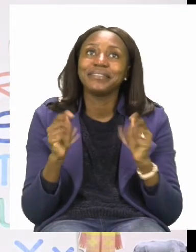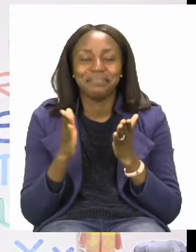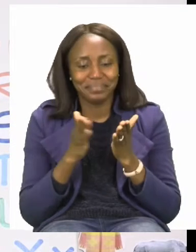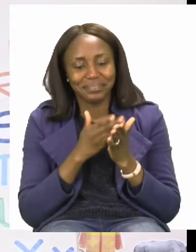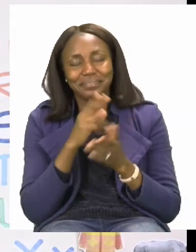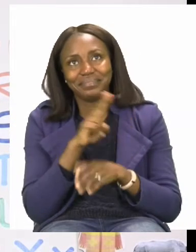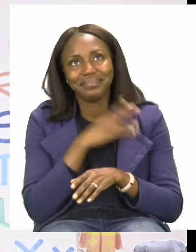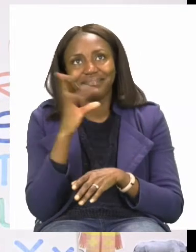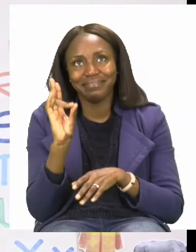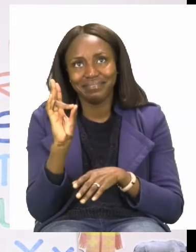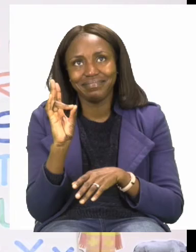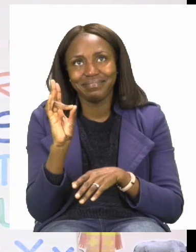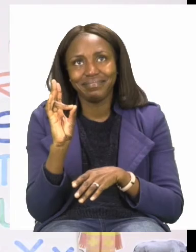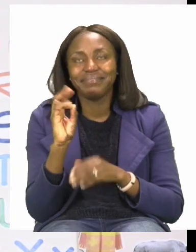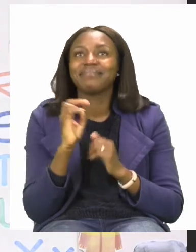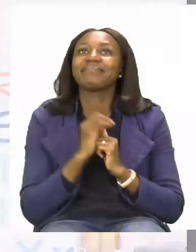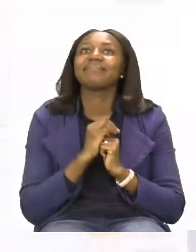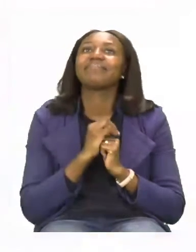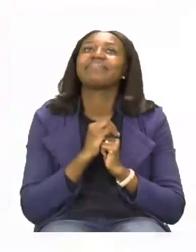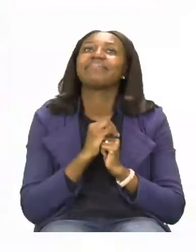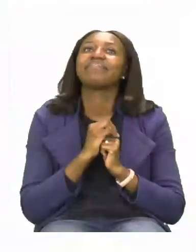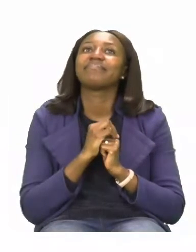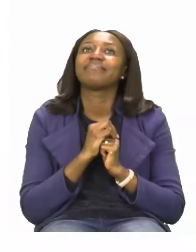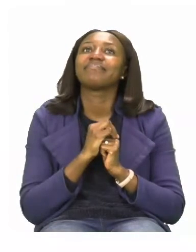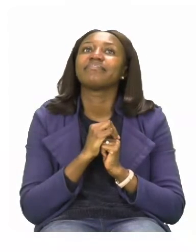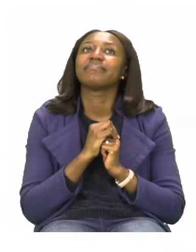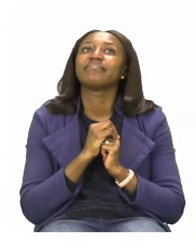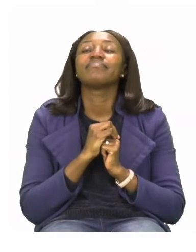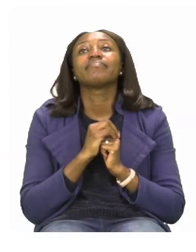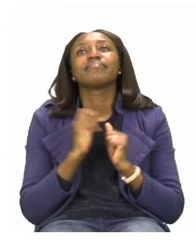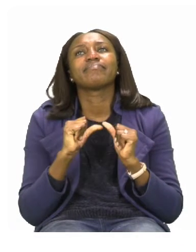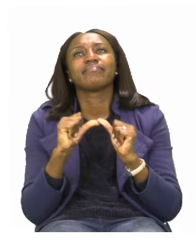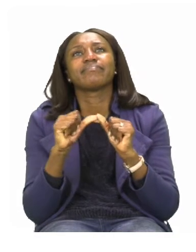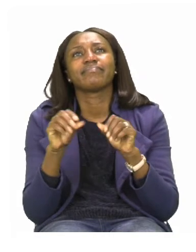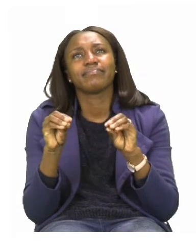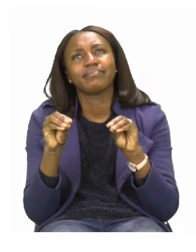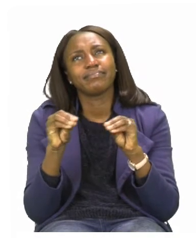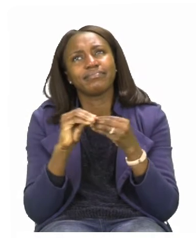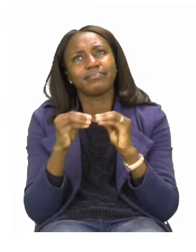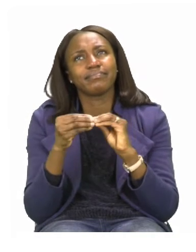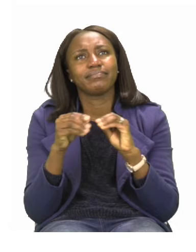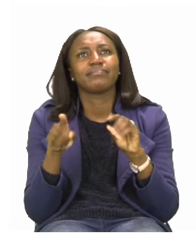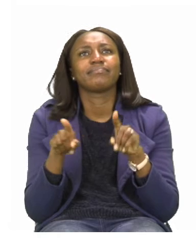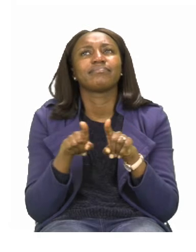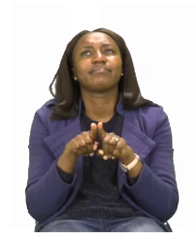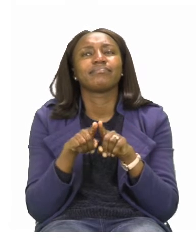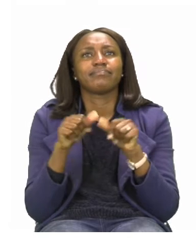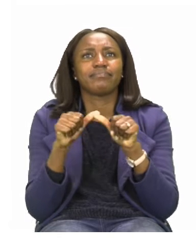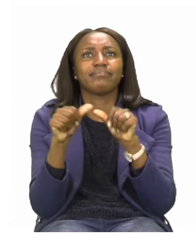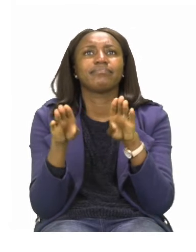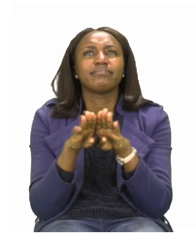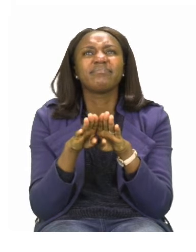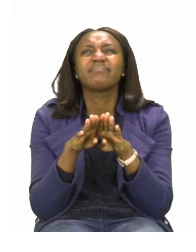page 27. On page 27, we're going to continue by doing ordinal numbers.